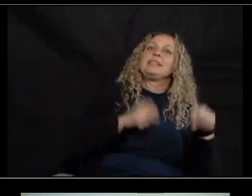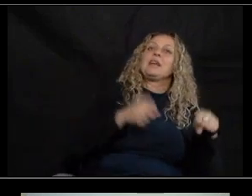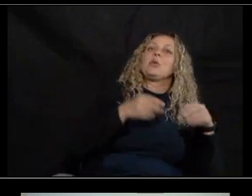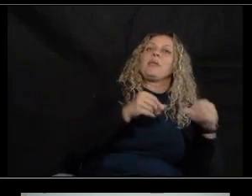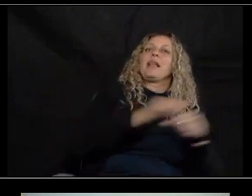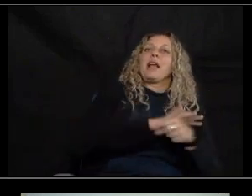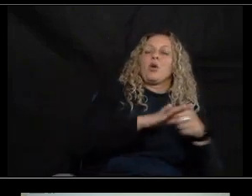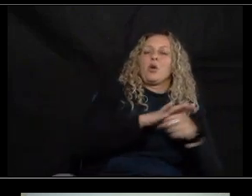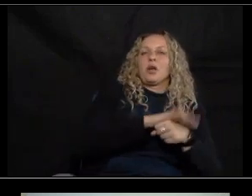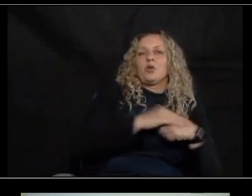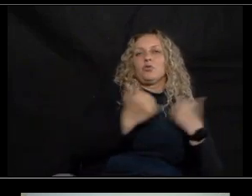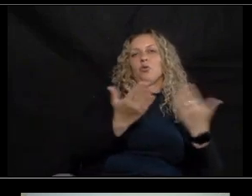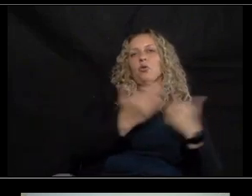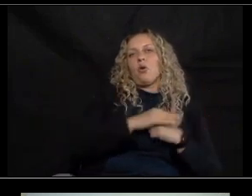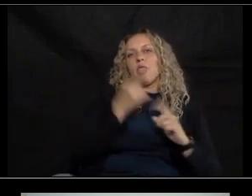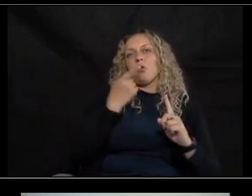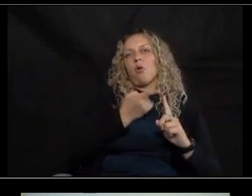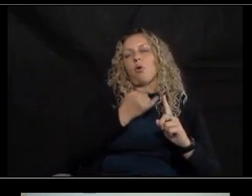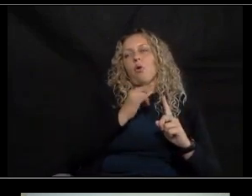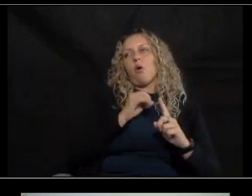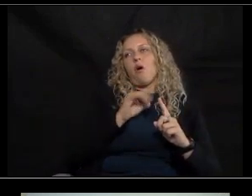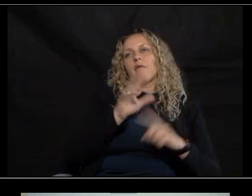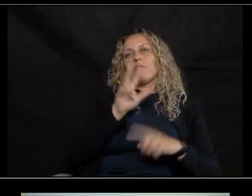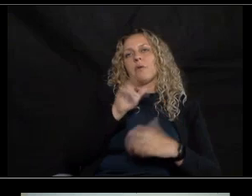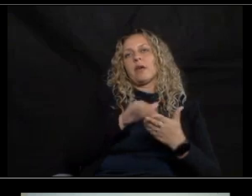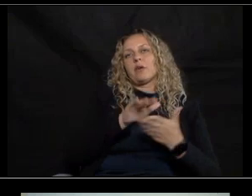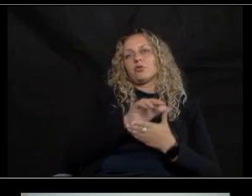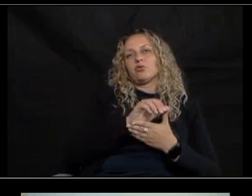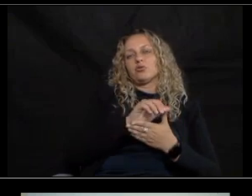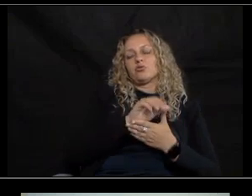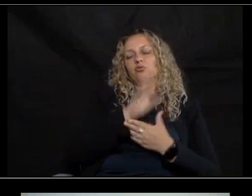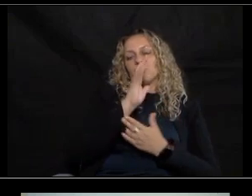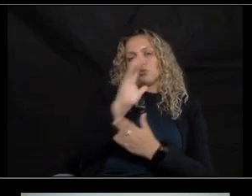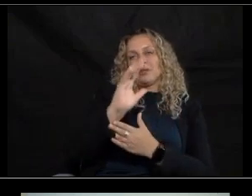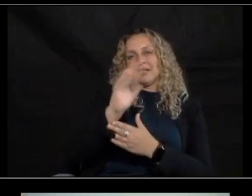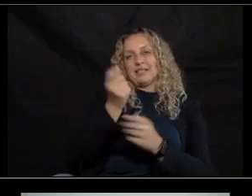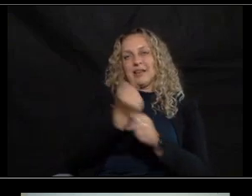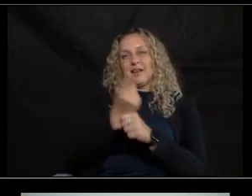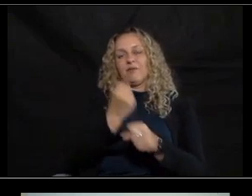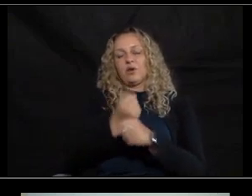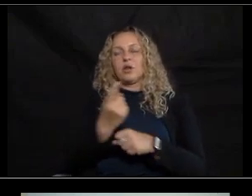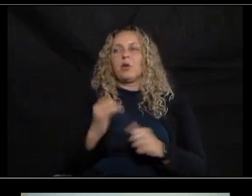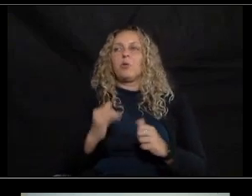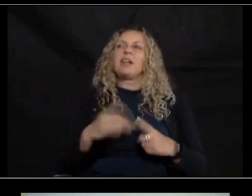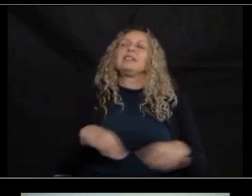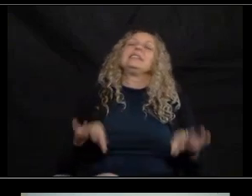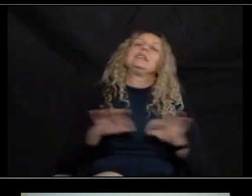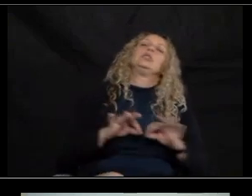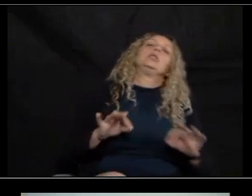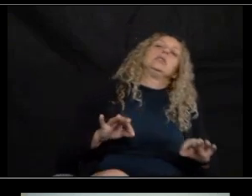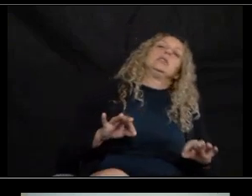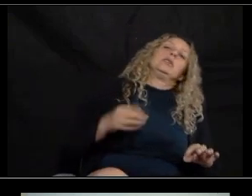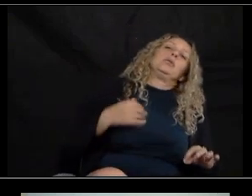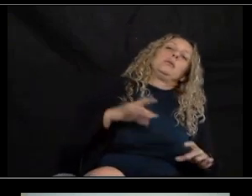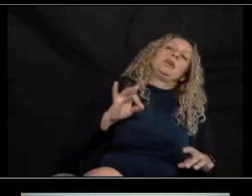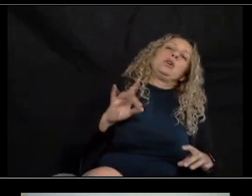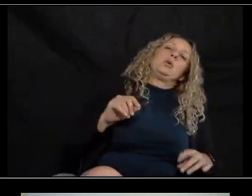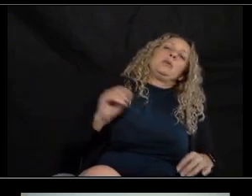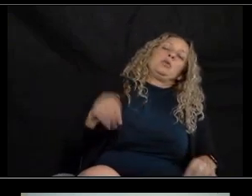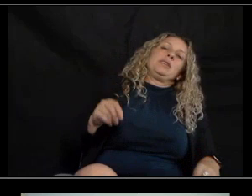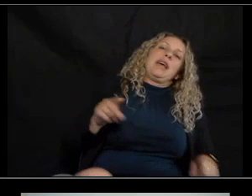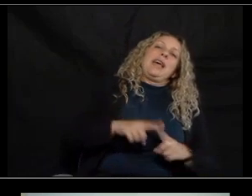planting area. And the goal of 3,000 trees per year Well, essentially, we picked 20%